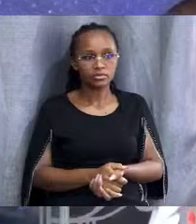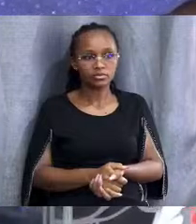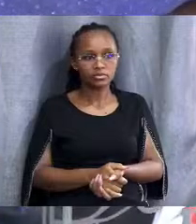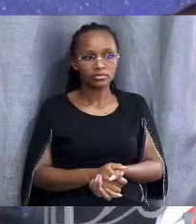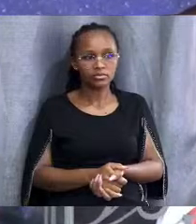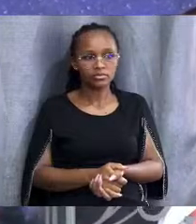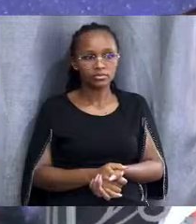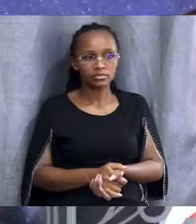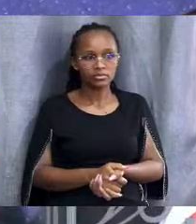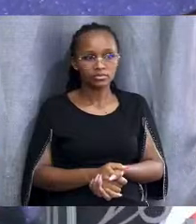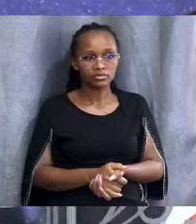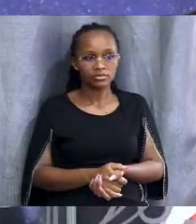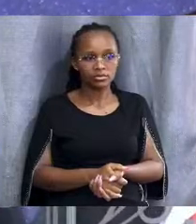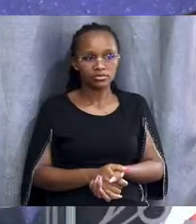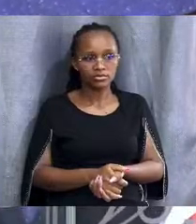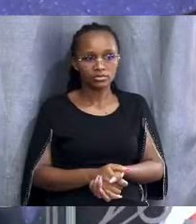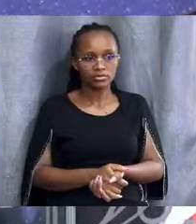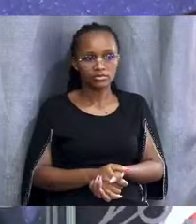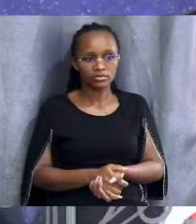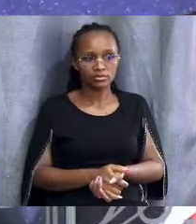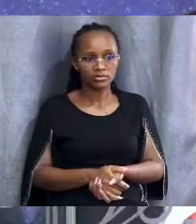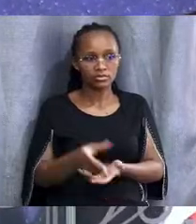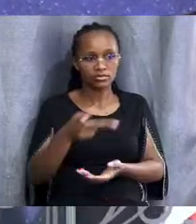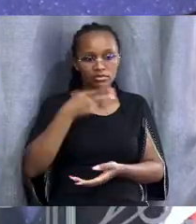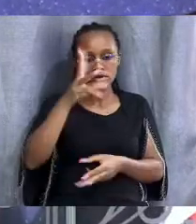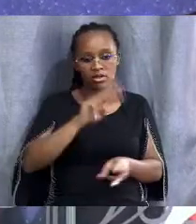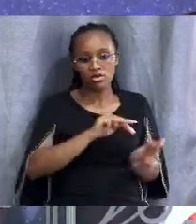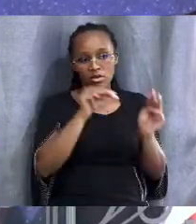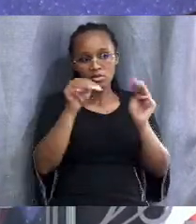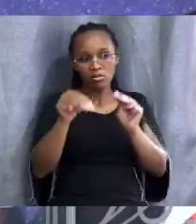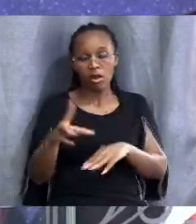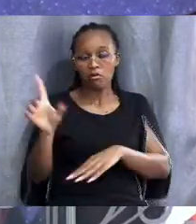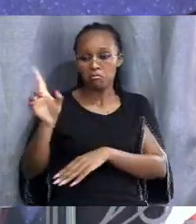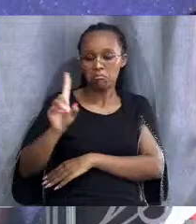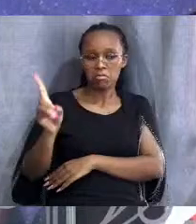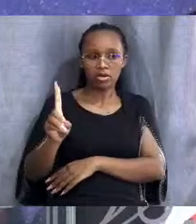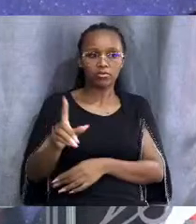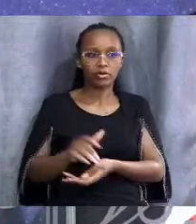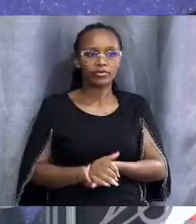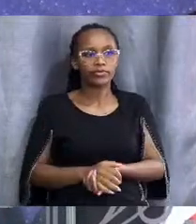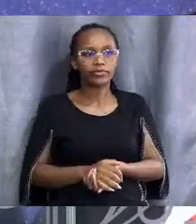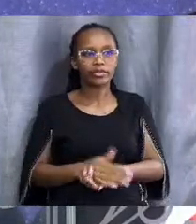aciari ake ni mathamire muci wa Nairobi